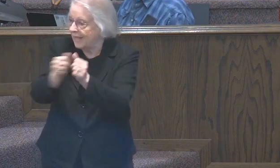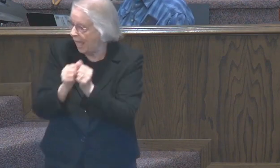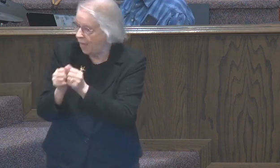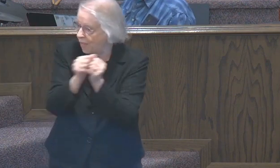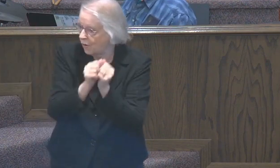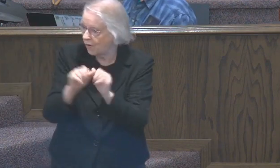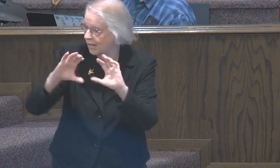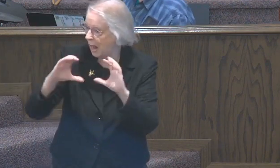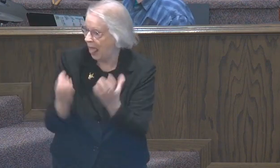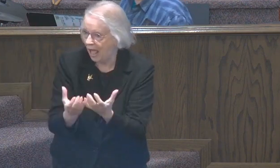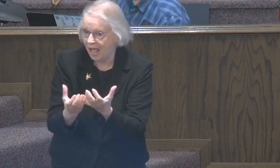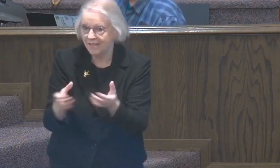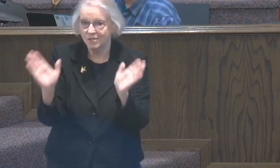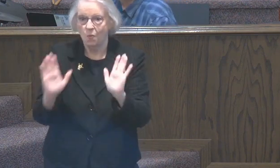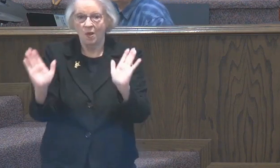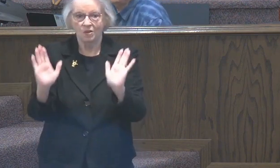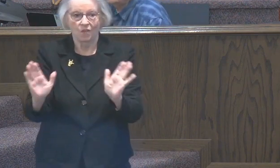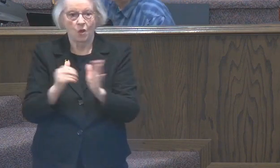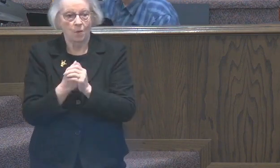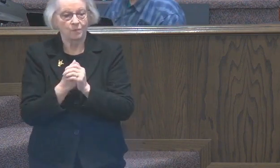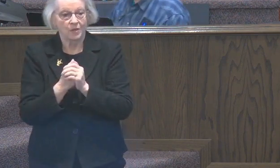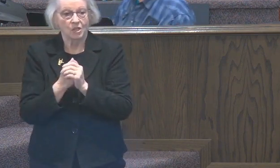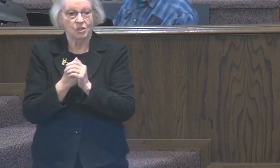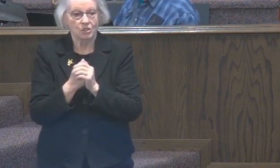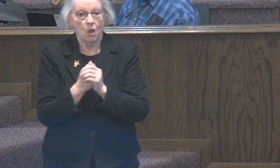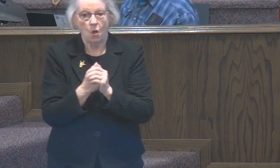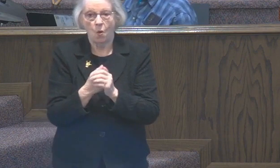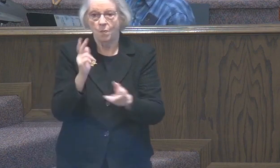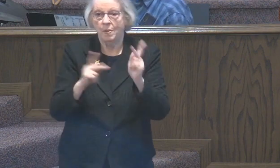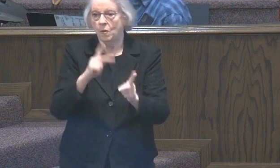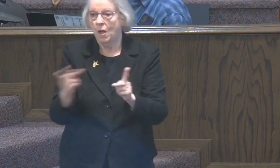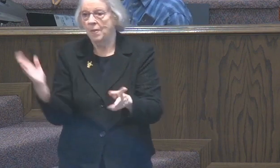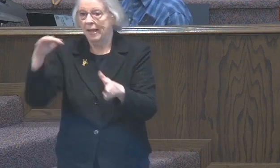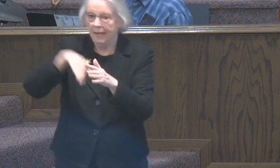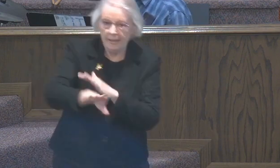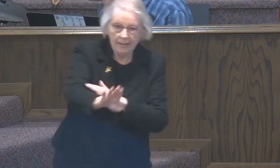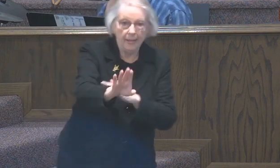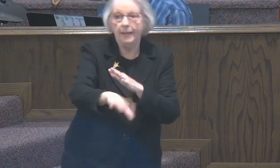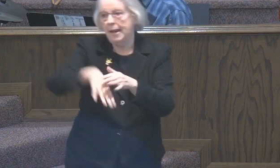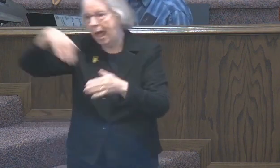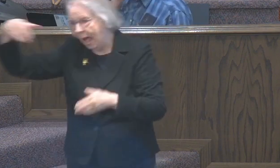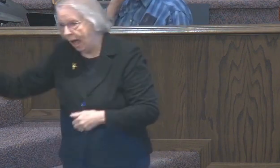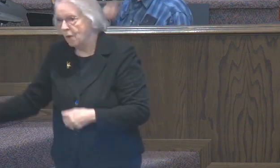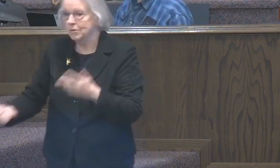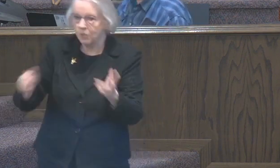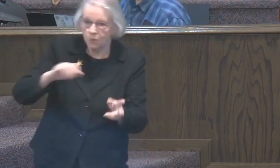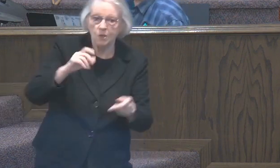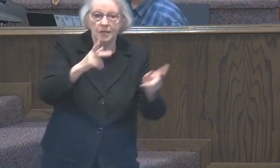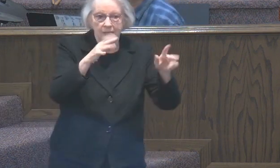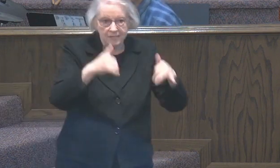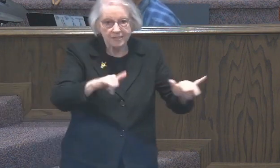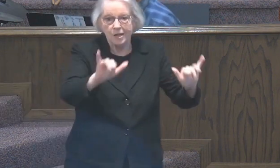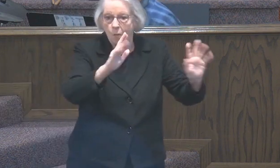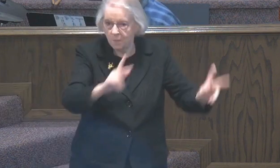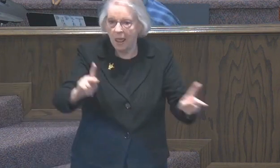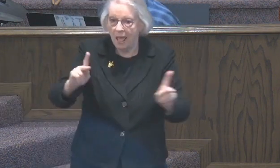as we kind of figure out parking and getting people in and out and all of that kind of stuff. So thank you for